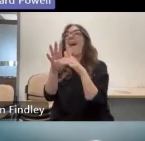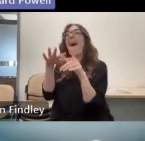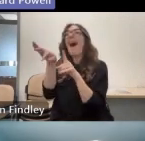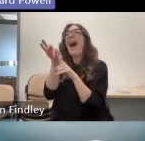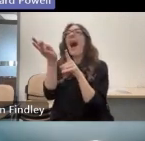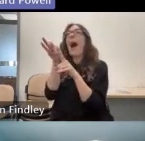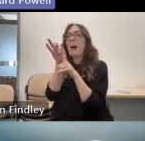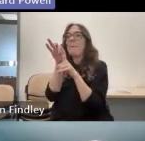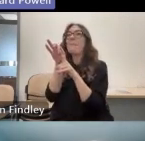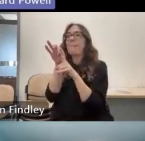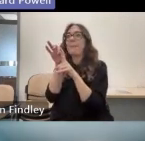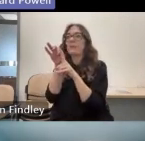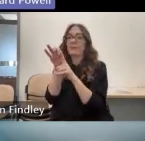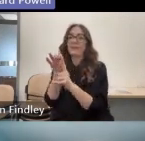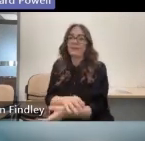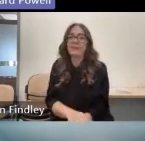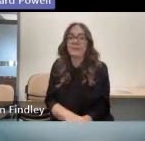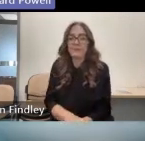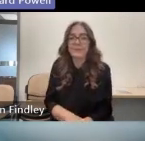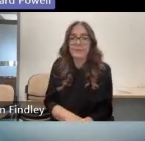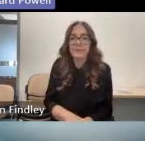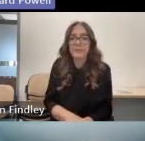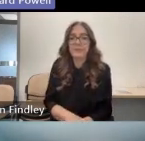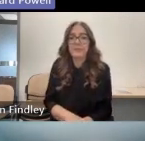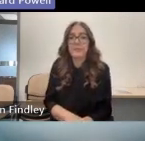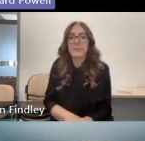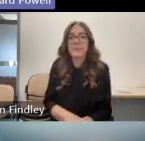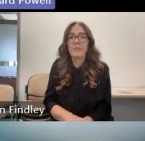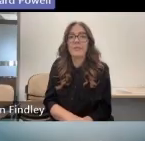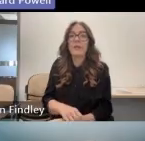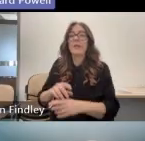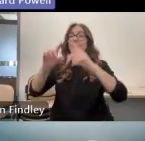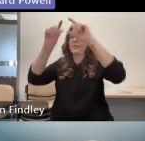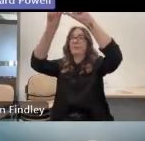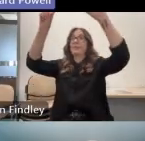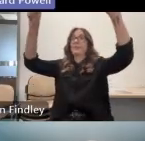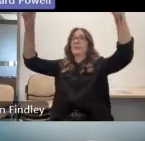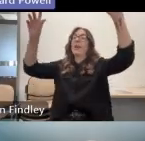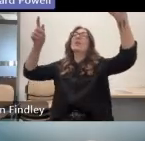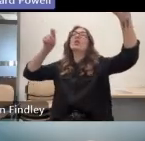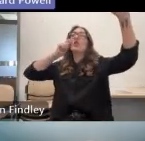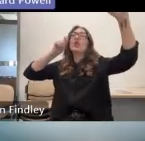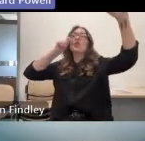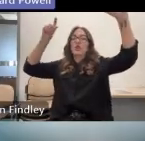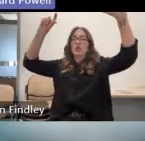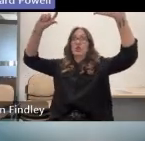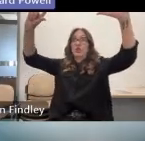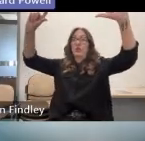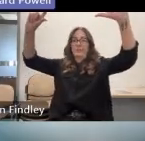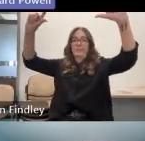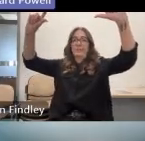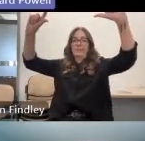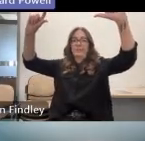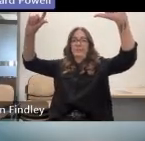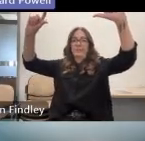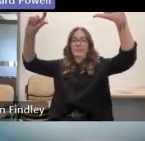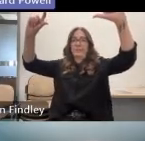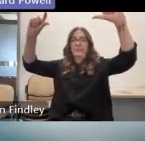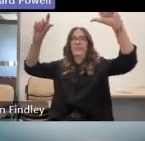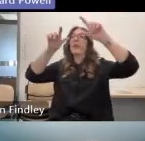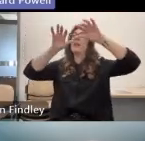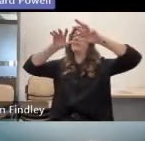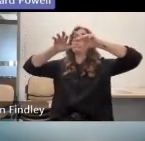list of apps that's on the phone. We have got a search bar at the top, maybe at the bottom, but what we can do is we can tap in the search